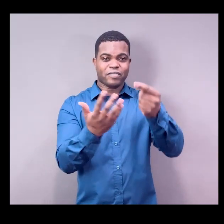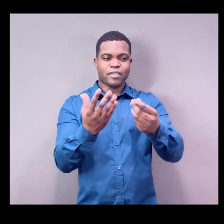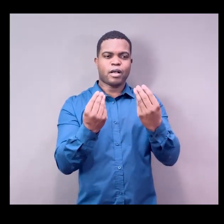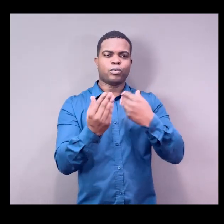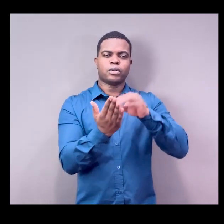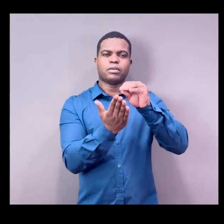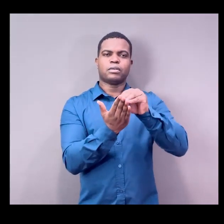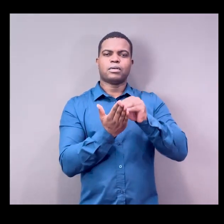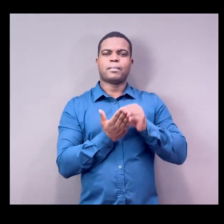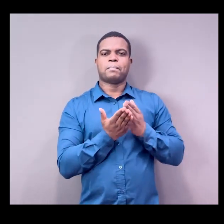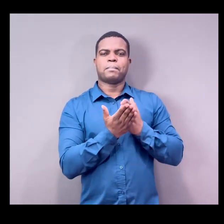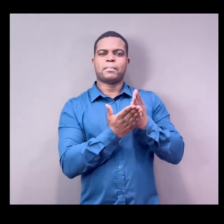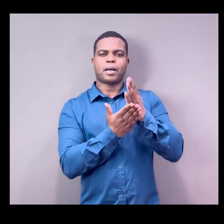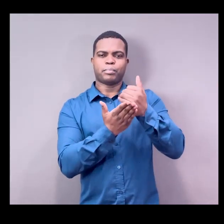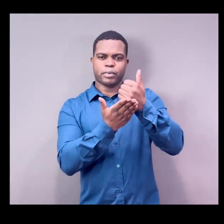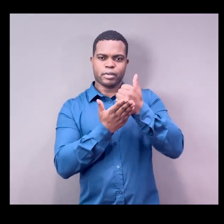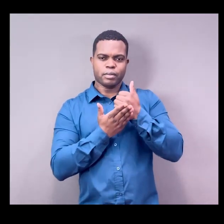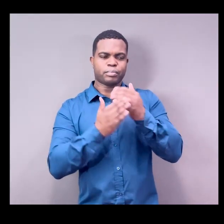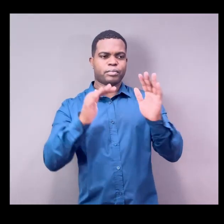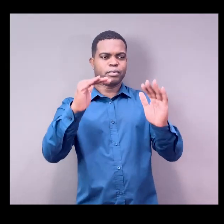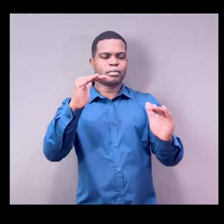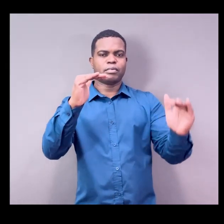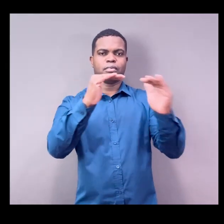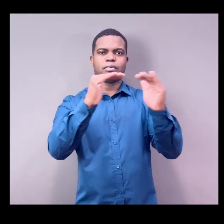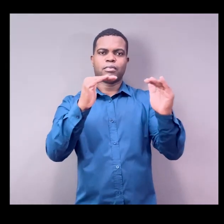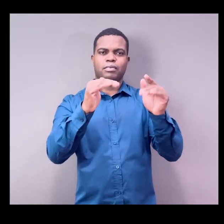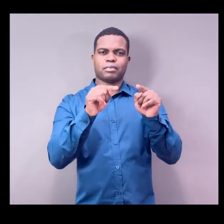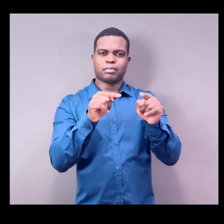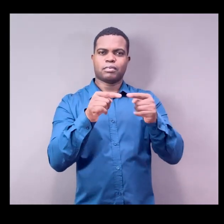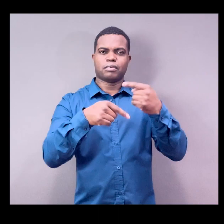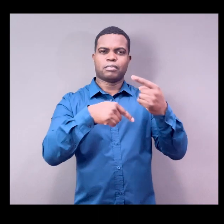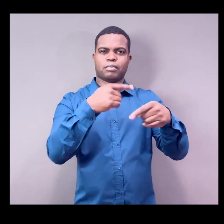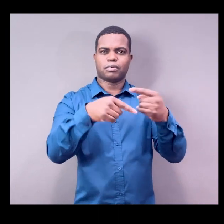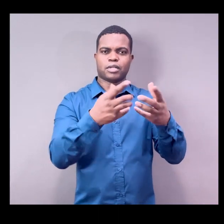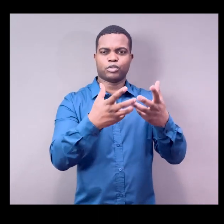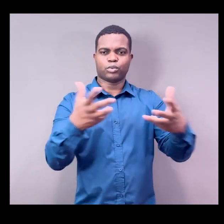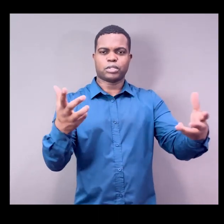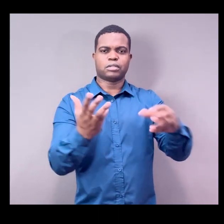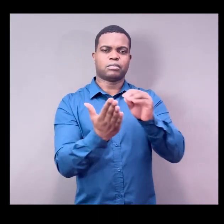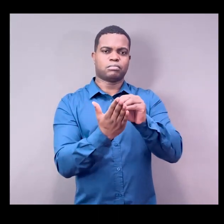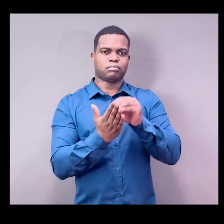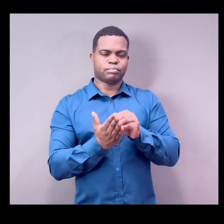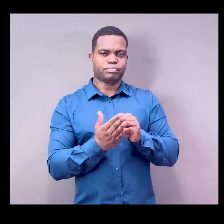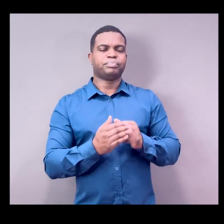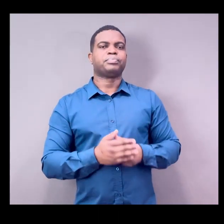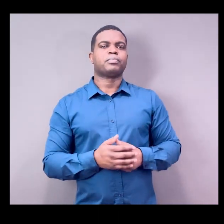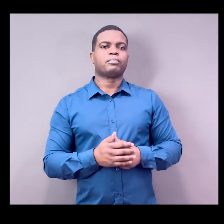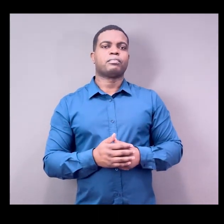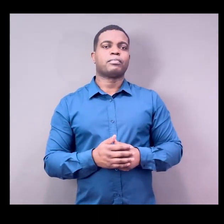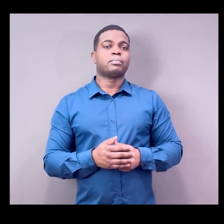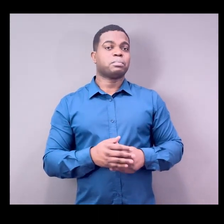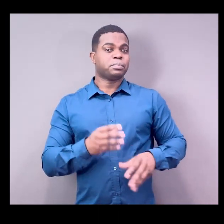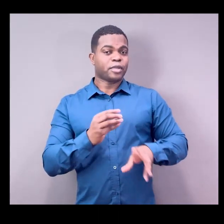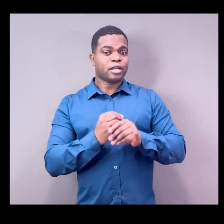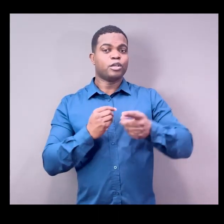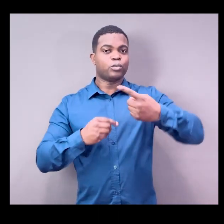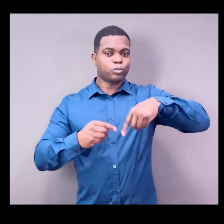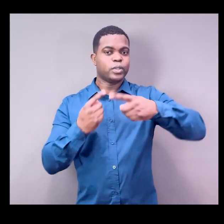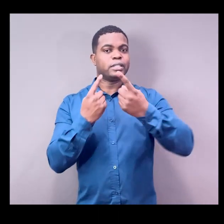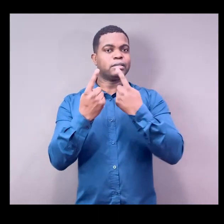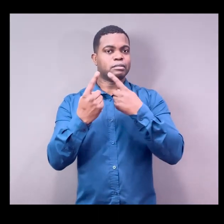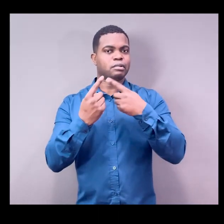assets. We talked about resource inventory, taking account of what